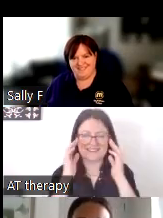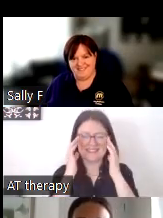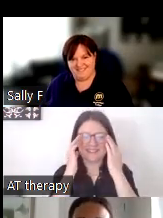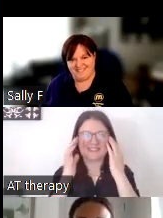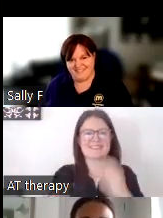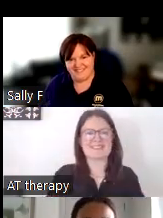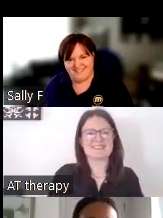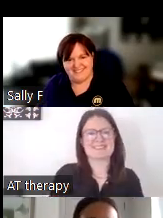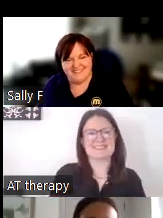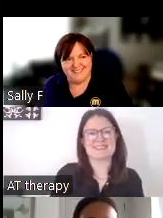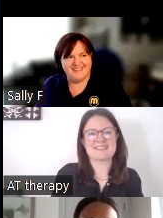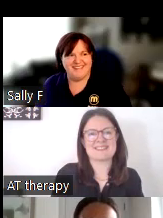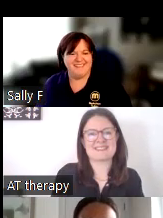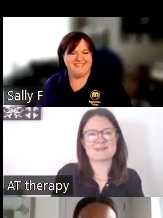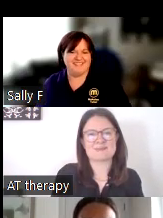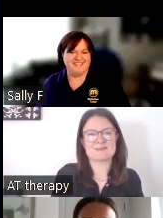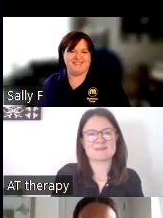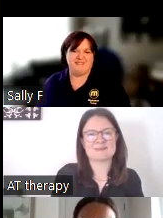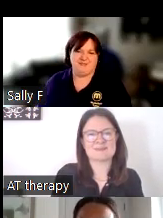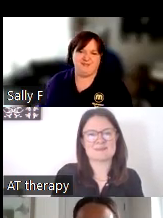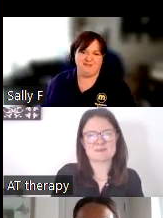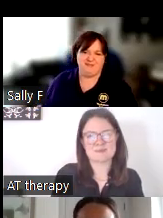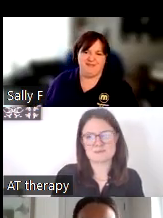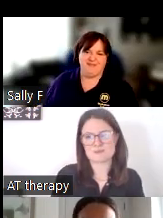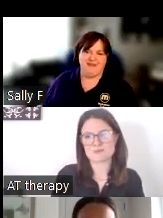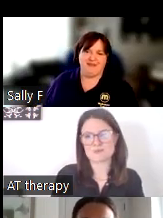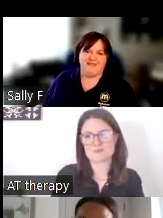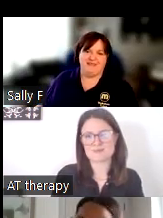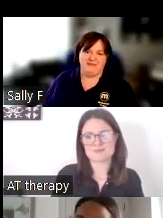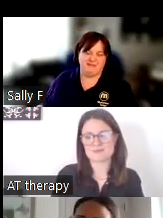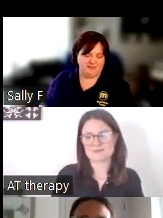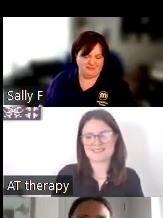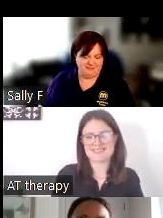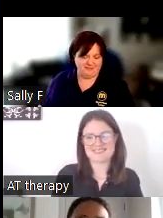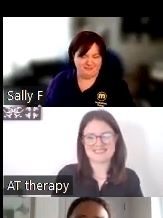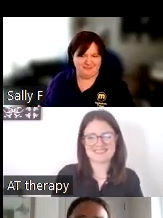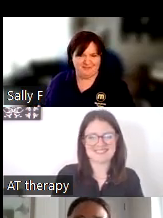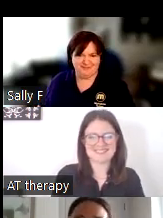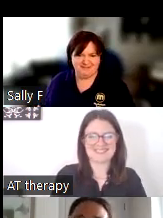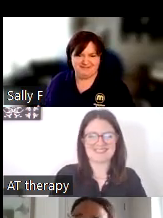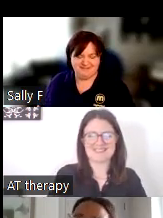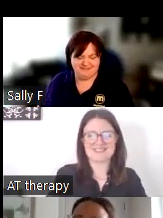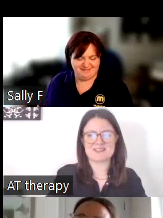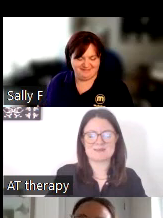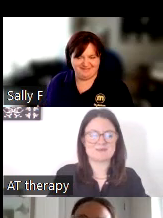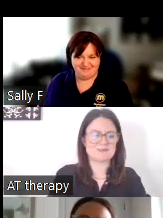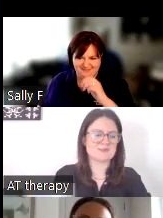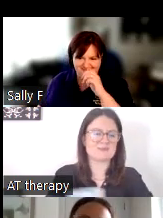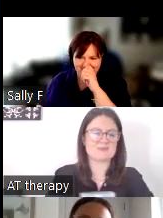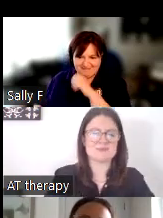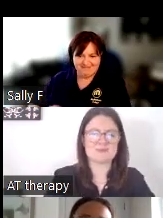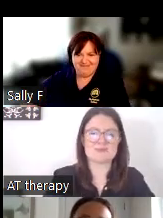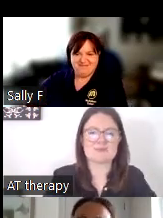Fabulous. Thank you so much, Annabel and Sally, for that. It's really interesting to hear about your own Makaton journeys and how you use